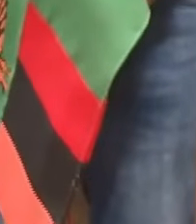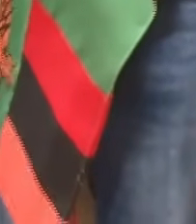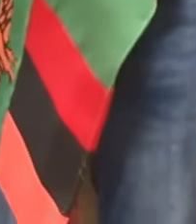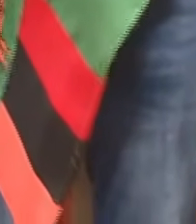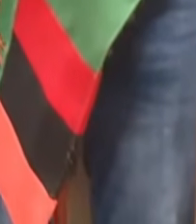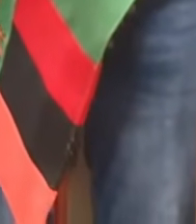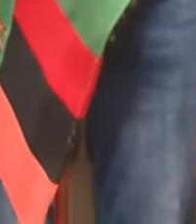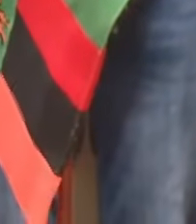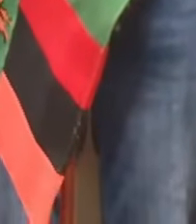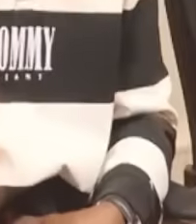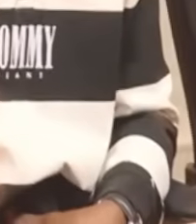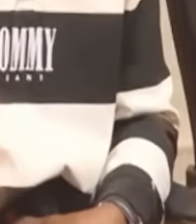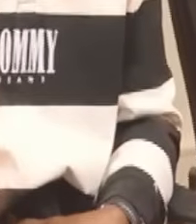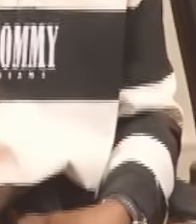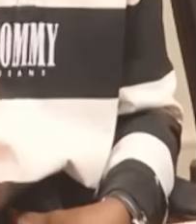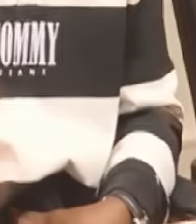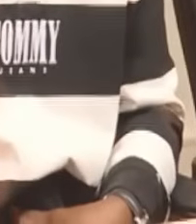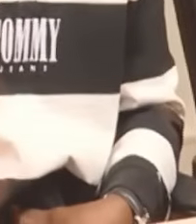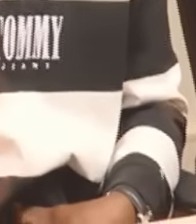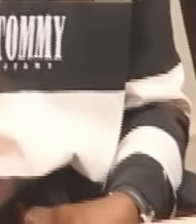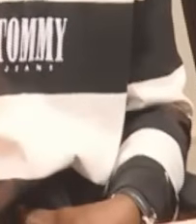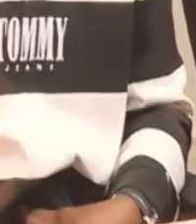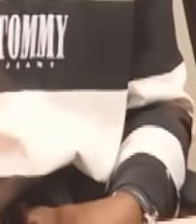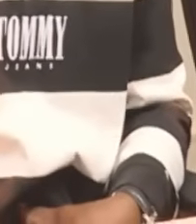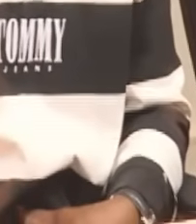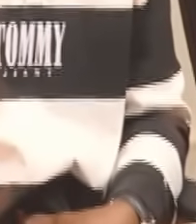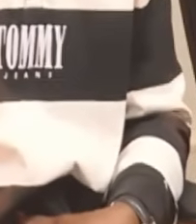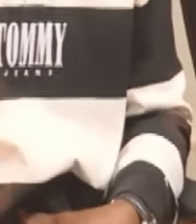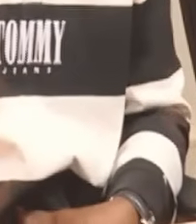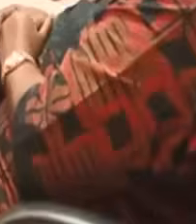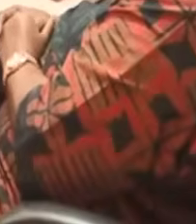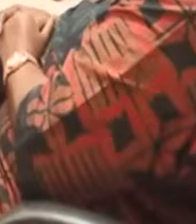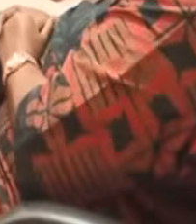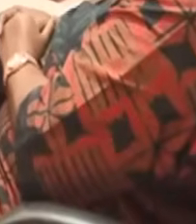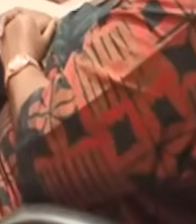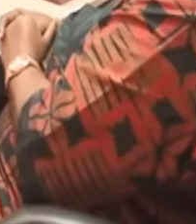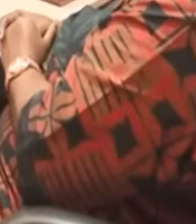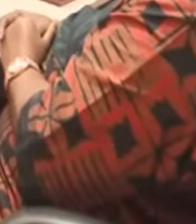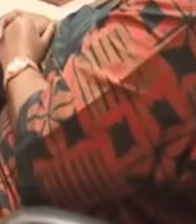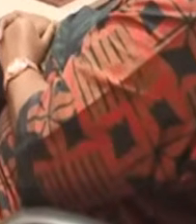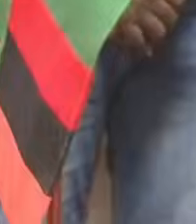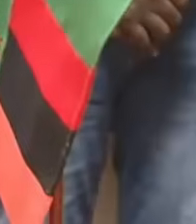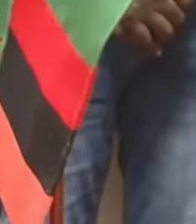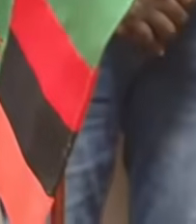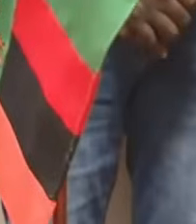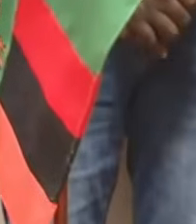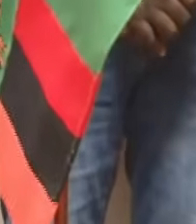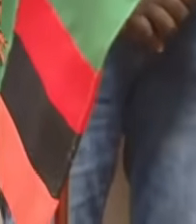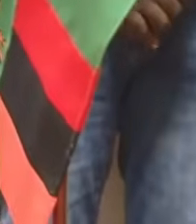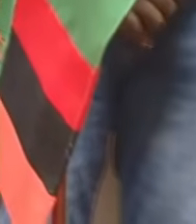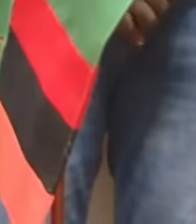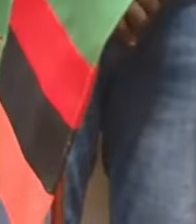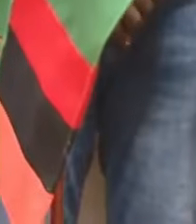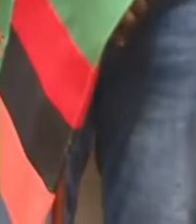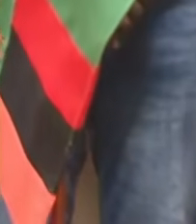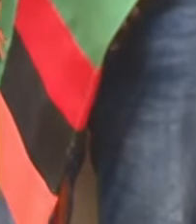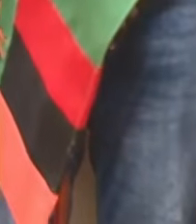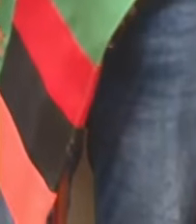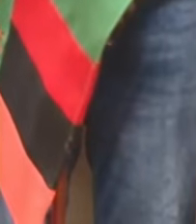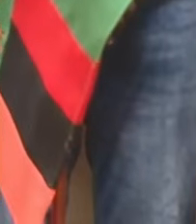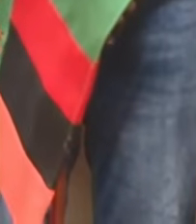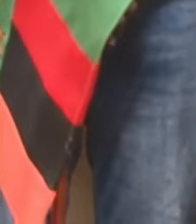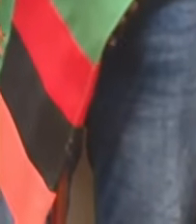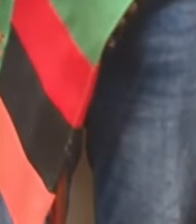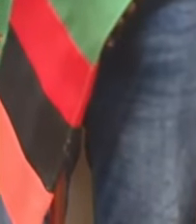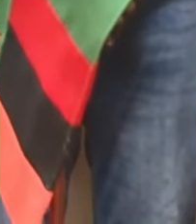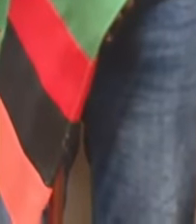And as a team, with everyone, we have been running up and down to make sure that everything is put into place. And let's assure you